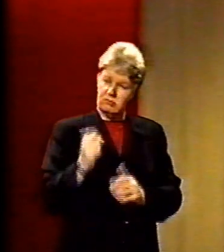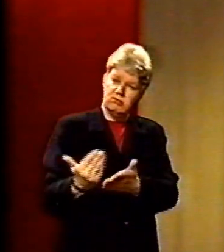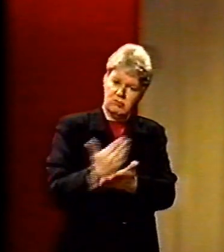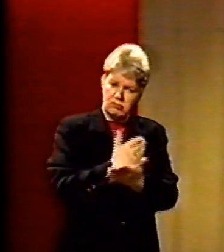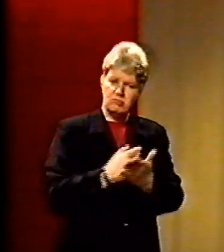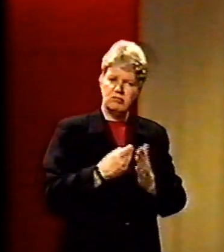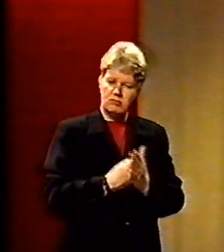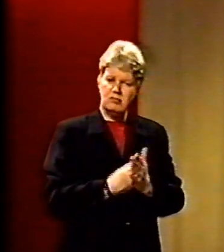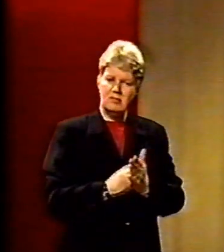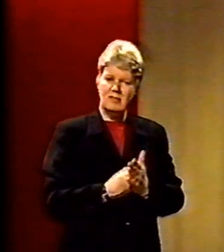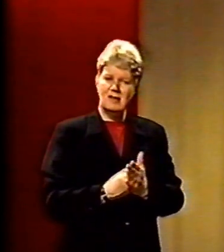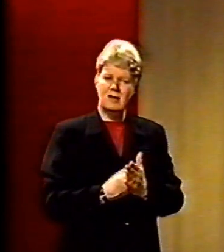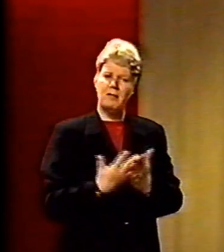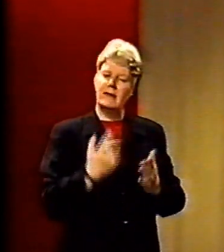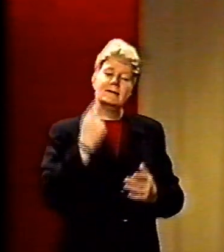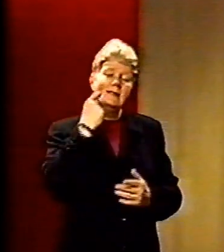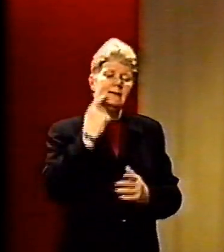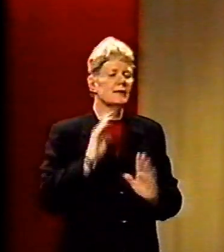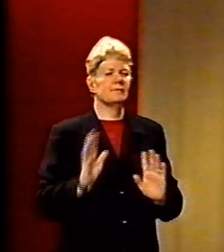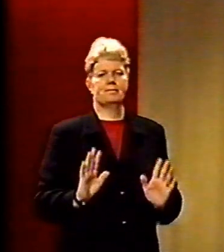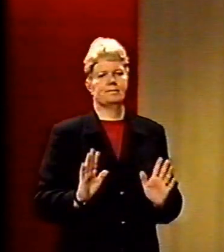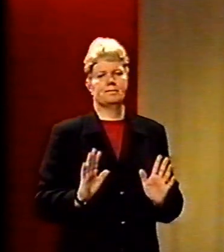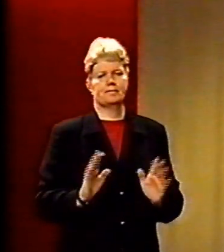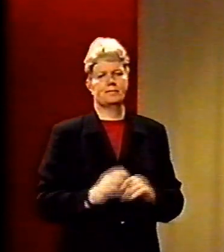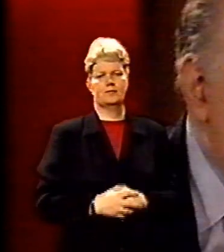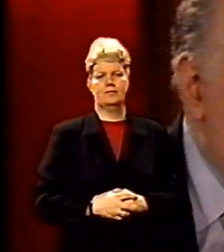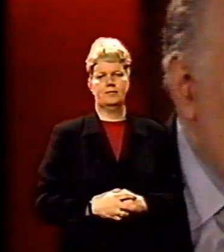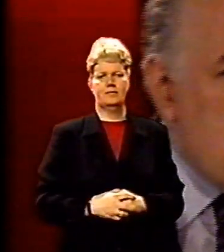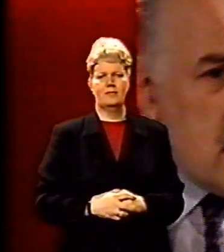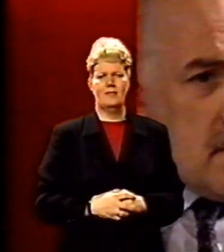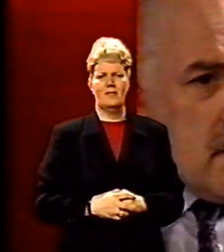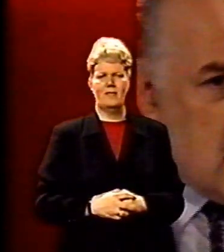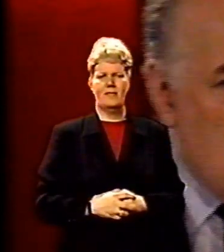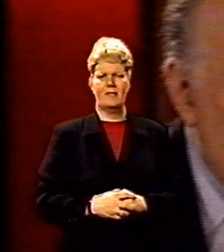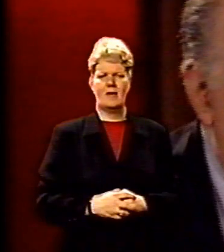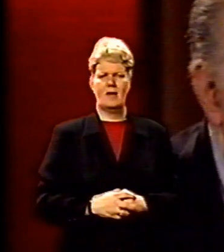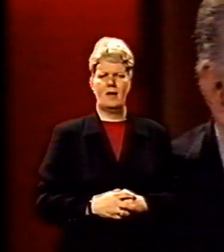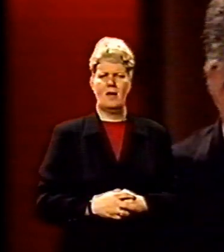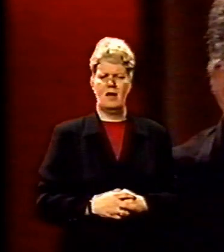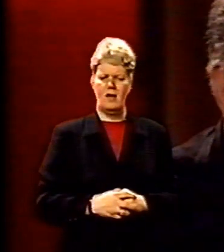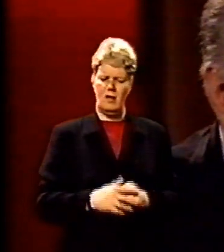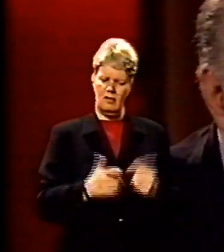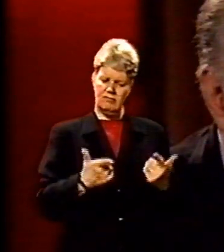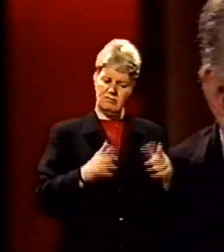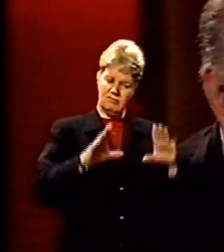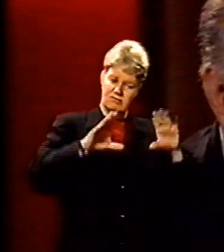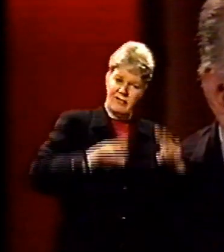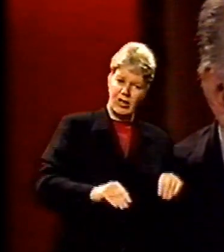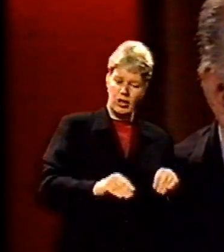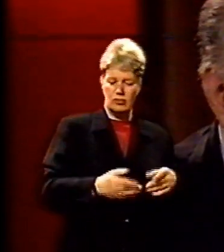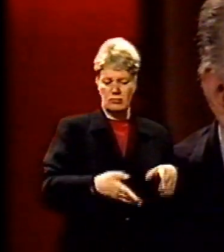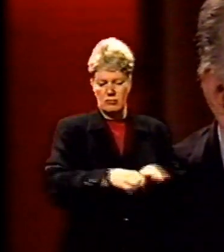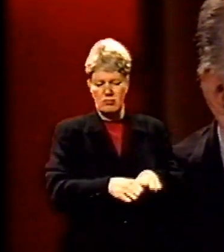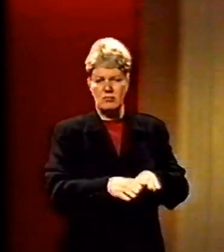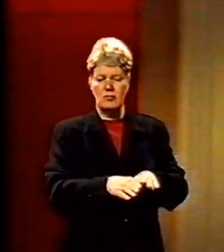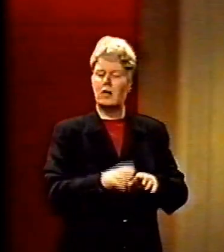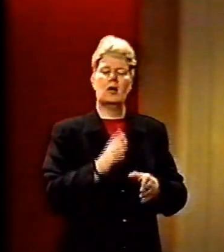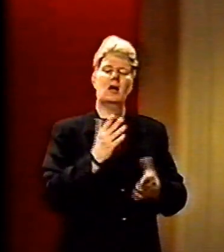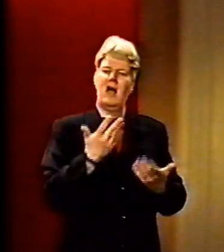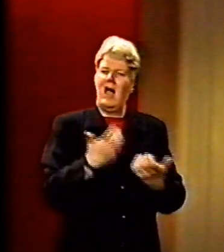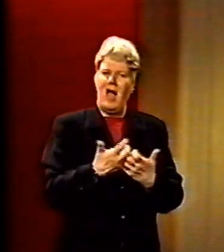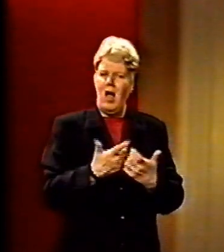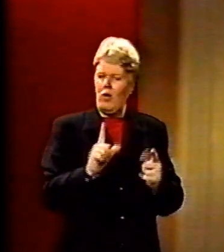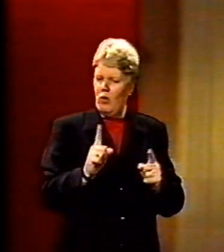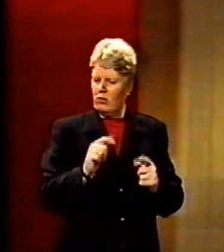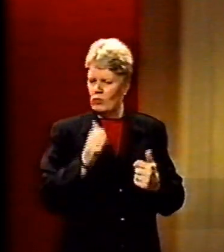know, it's never easy. What would it take to bring you some closure? I want to know the truth. I want